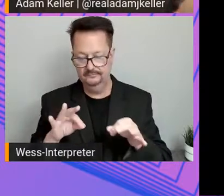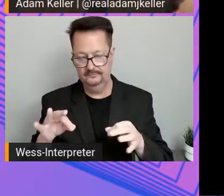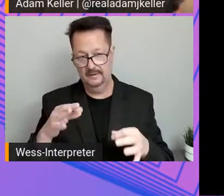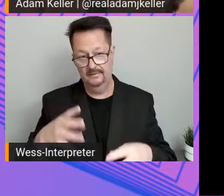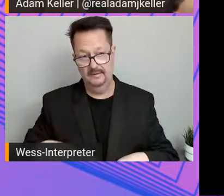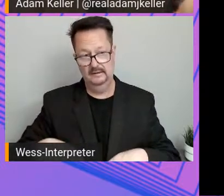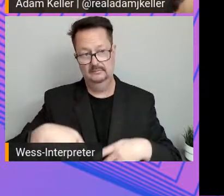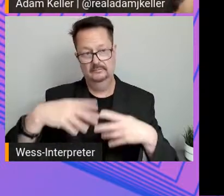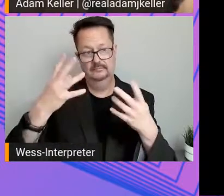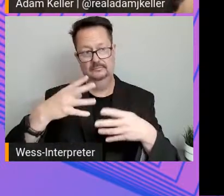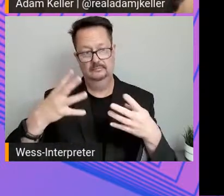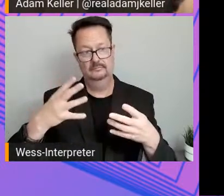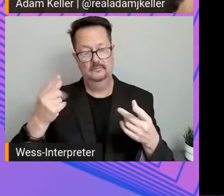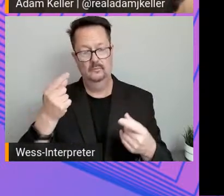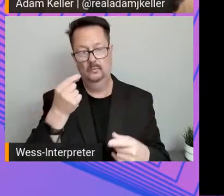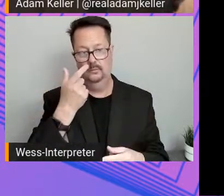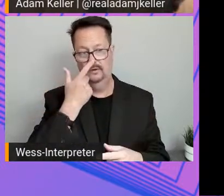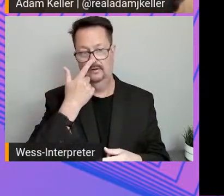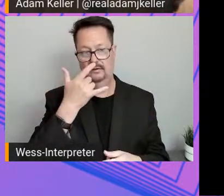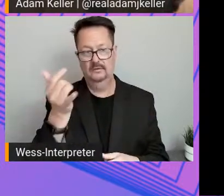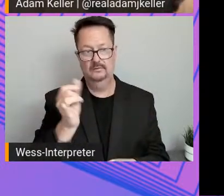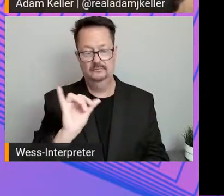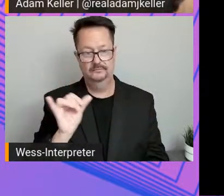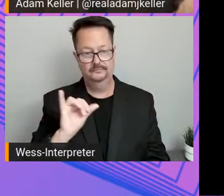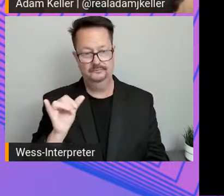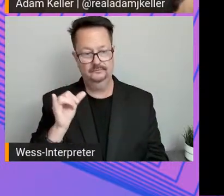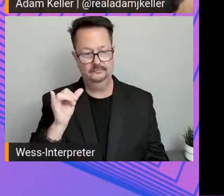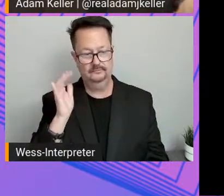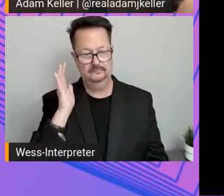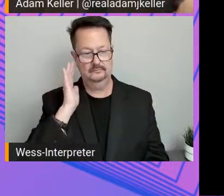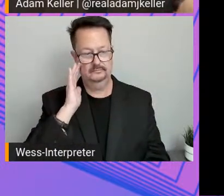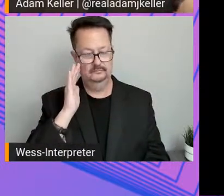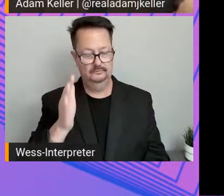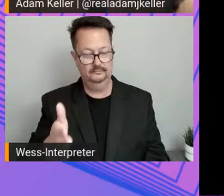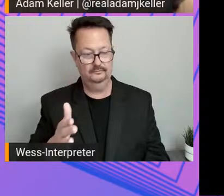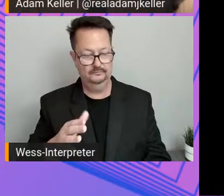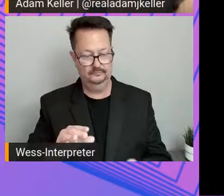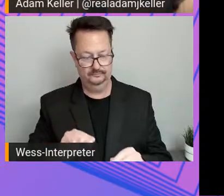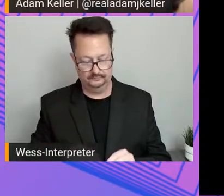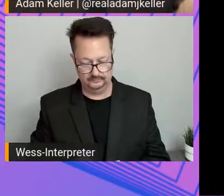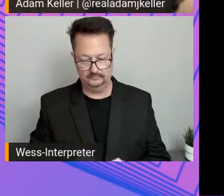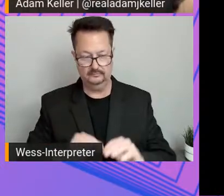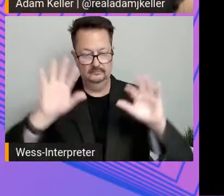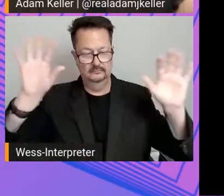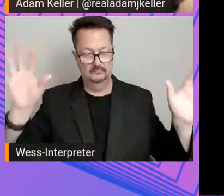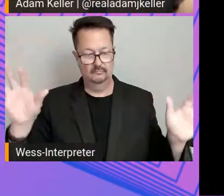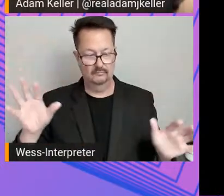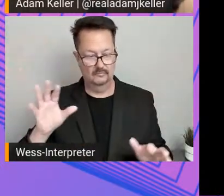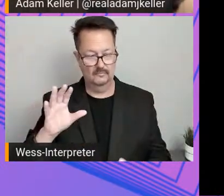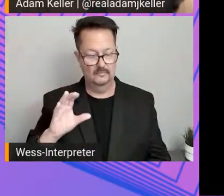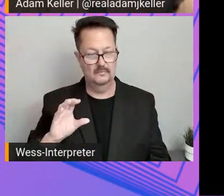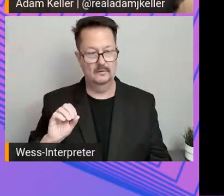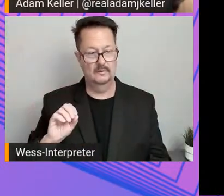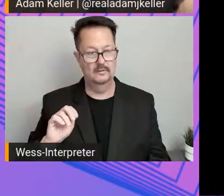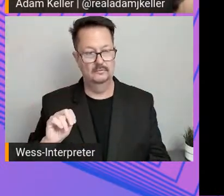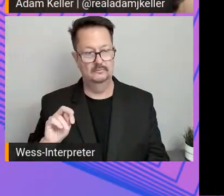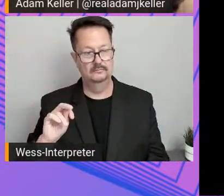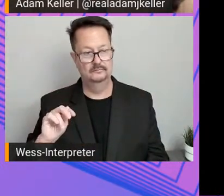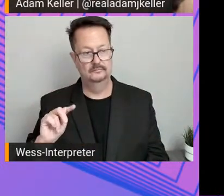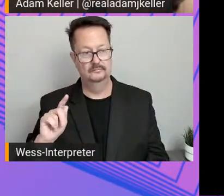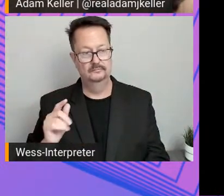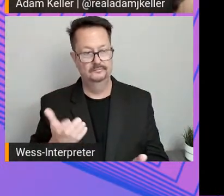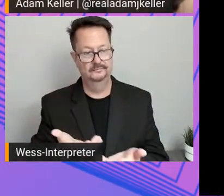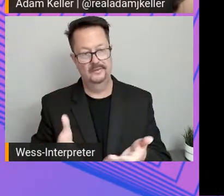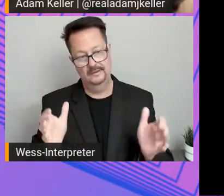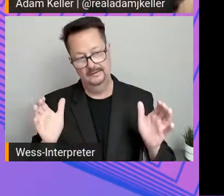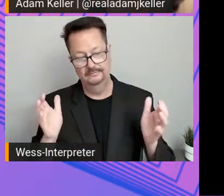locally, what's going to happen is it's going to launch that container, and it's actually going to